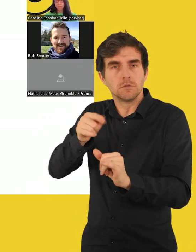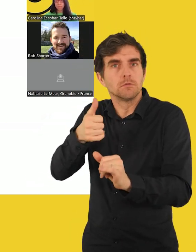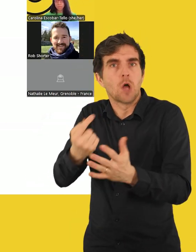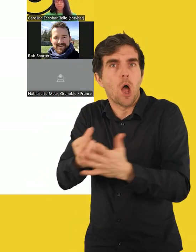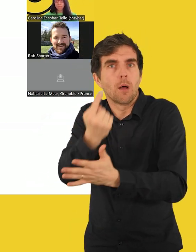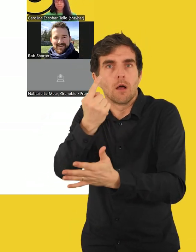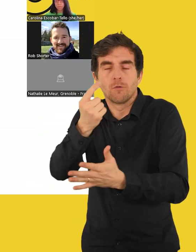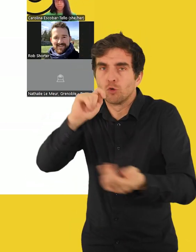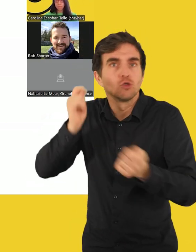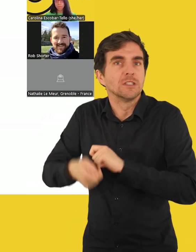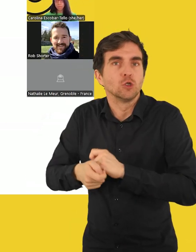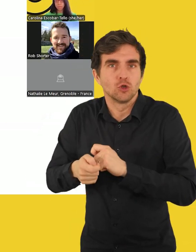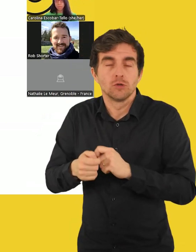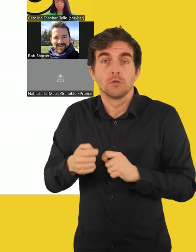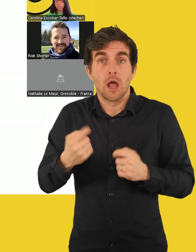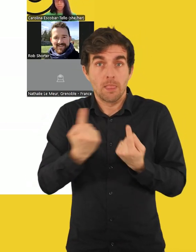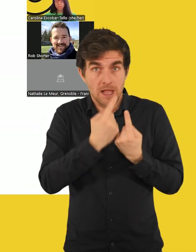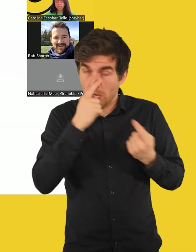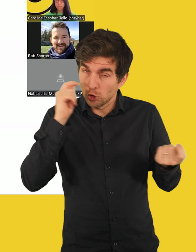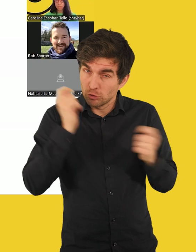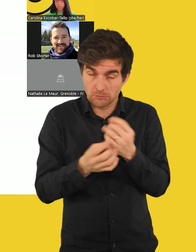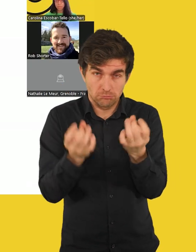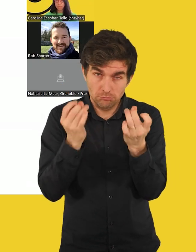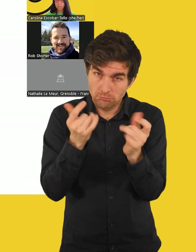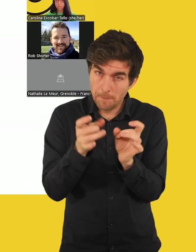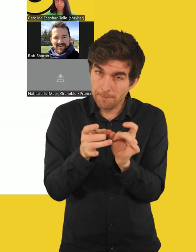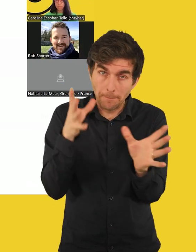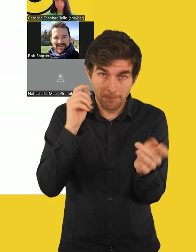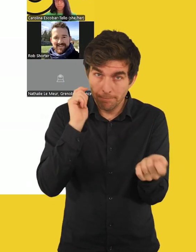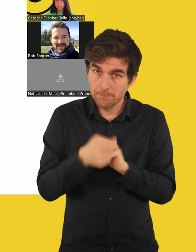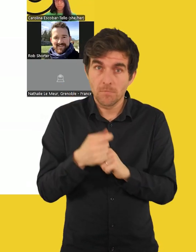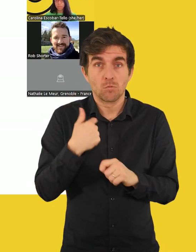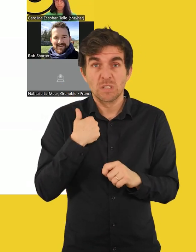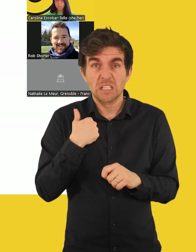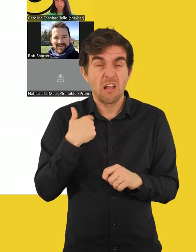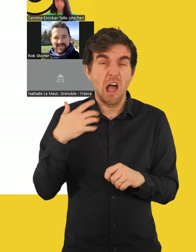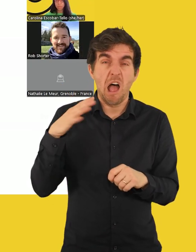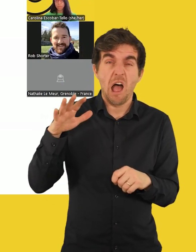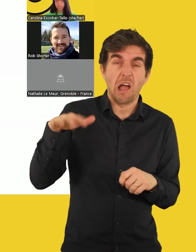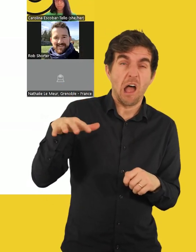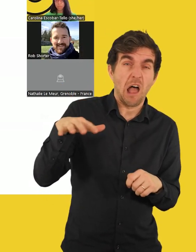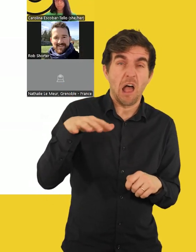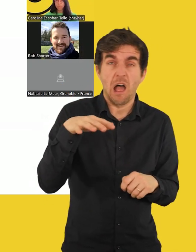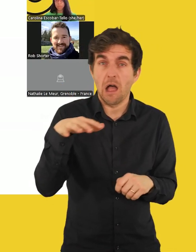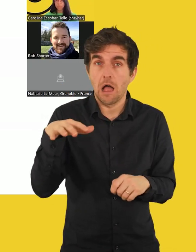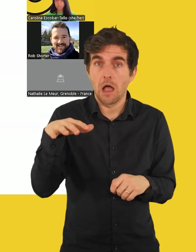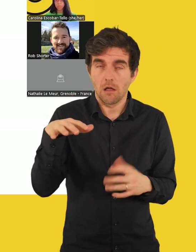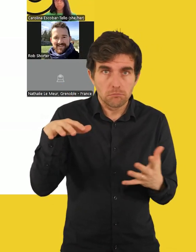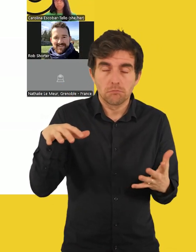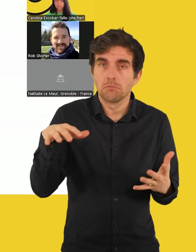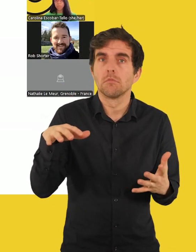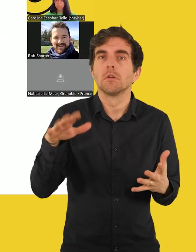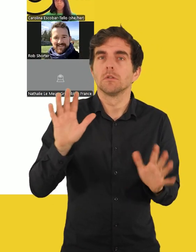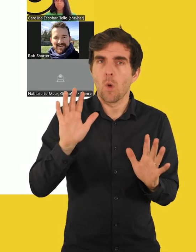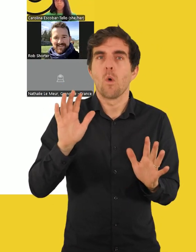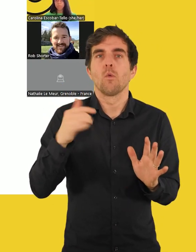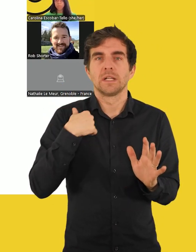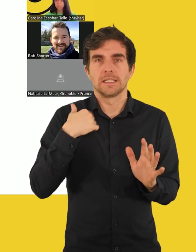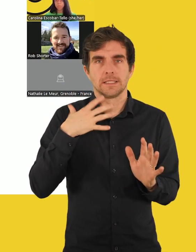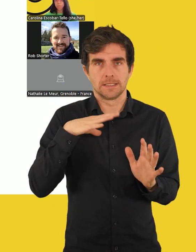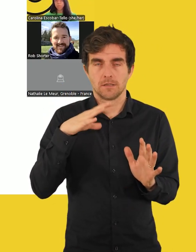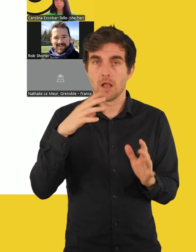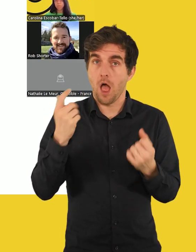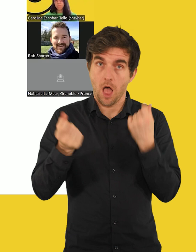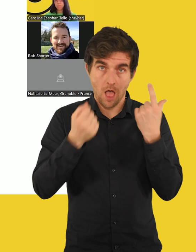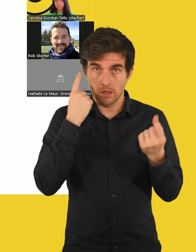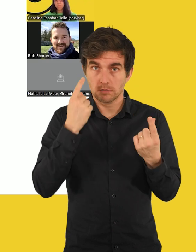is definitely a moment of change. Things can change very fast in ways that we didn't anticipate before that crisis began. And so